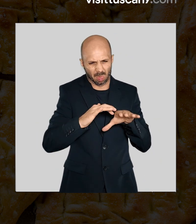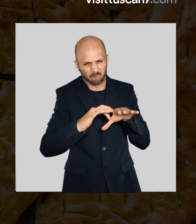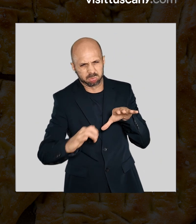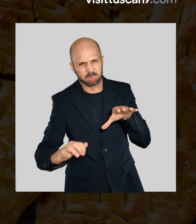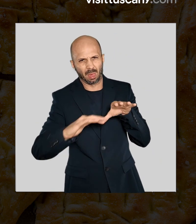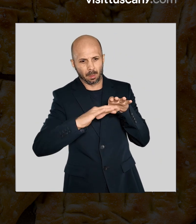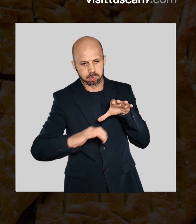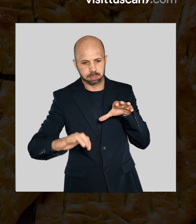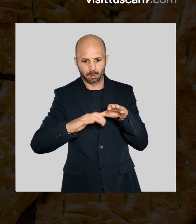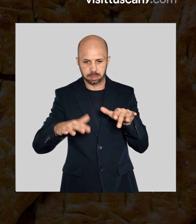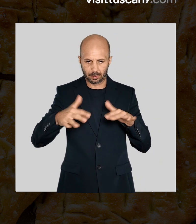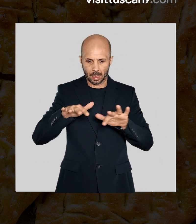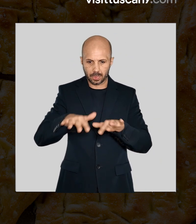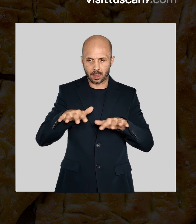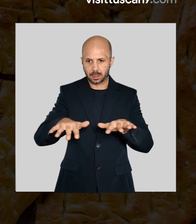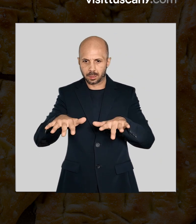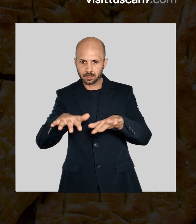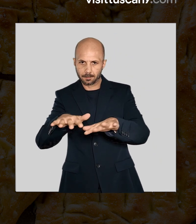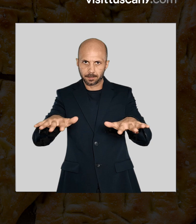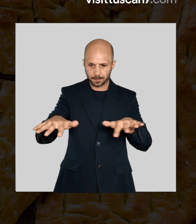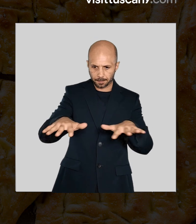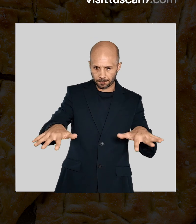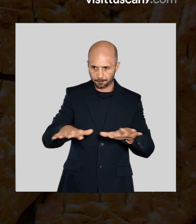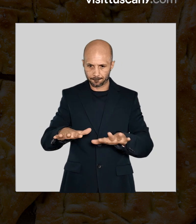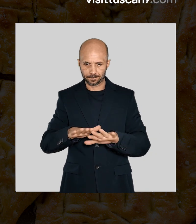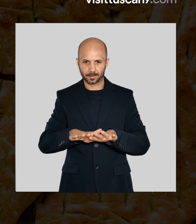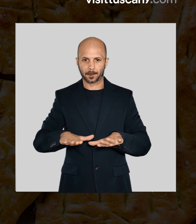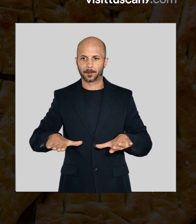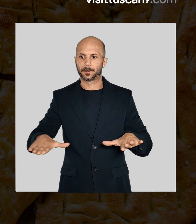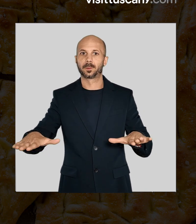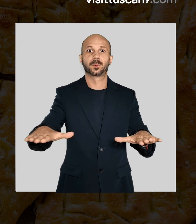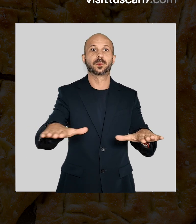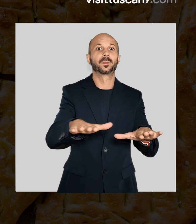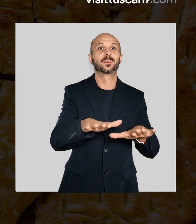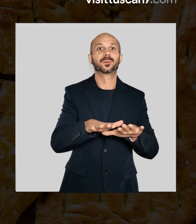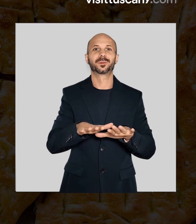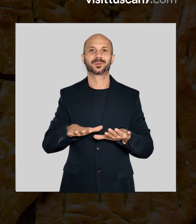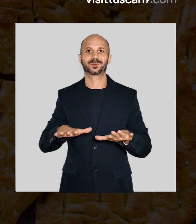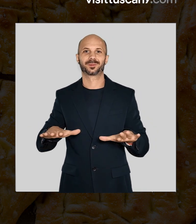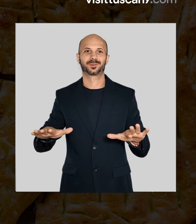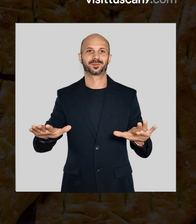Leave the dough in the tray and let it rise for about 2 hours.